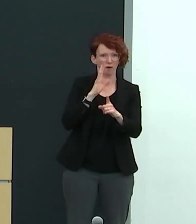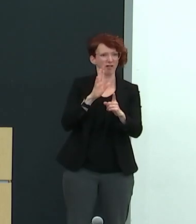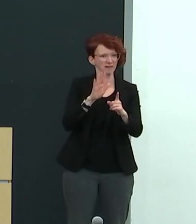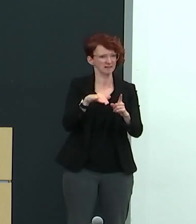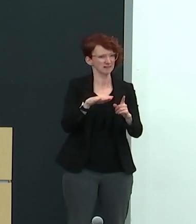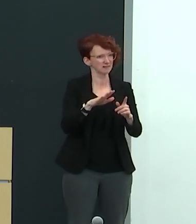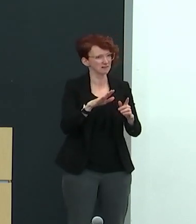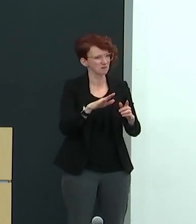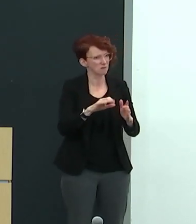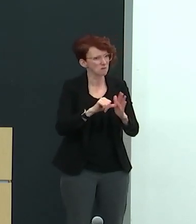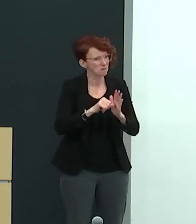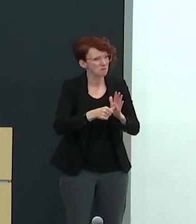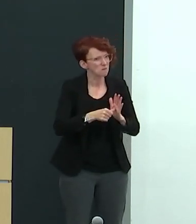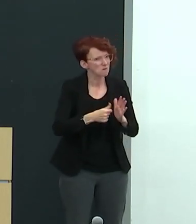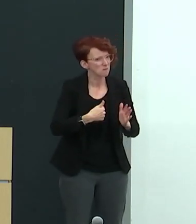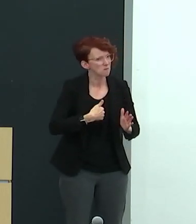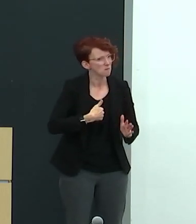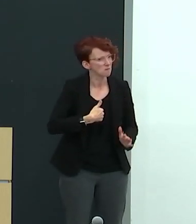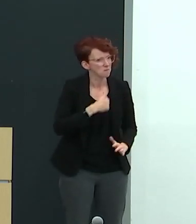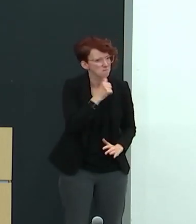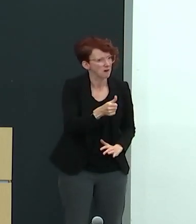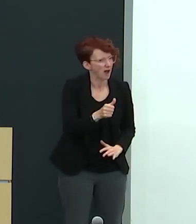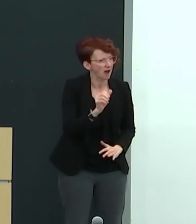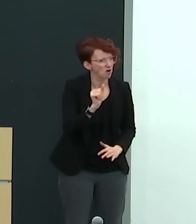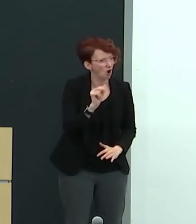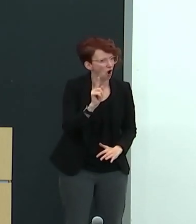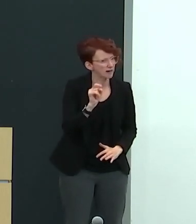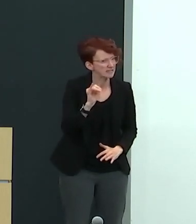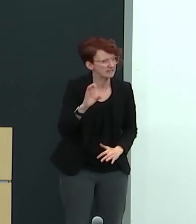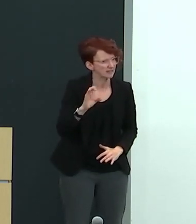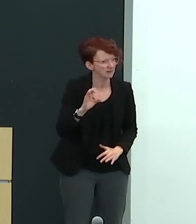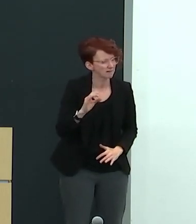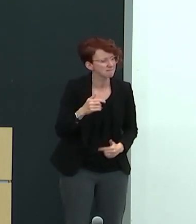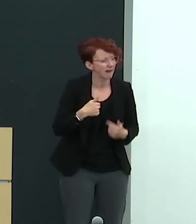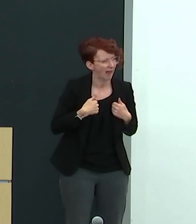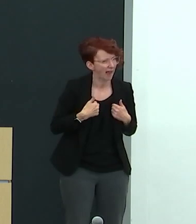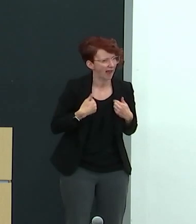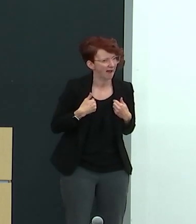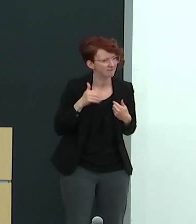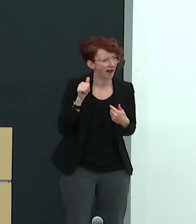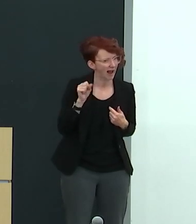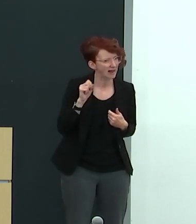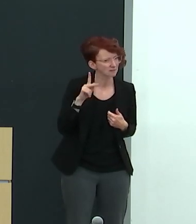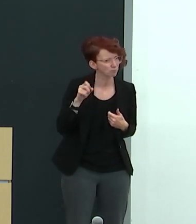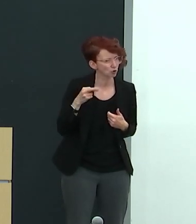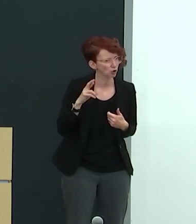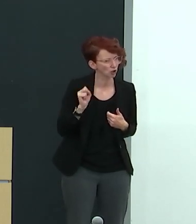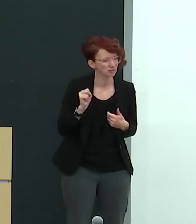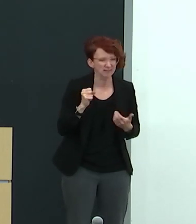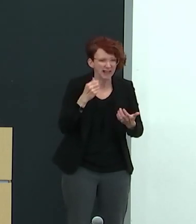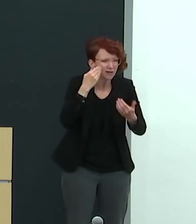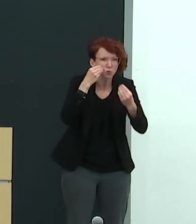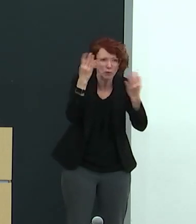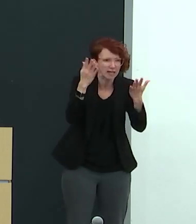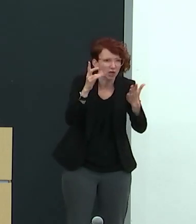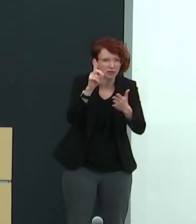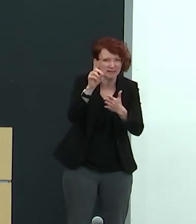say that they are not autistic, that they have Asperger's syndrome, and they don't care what the medical community wants to call